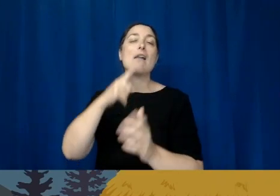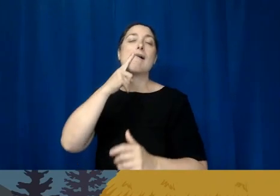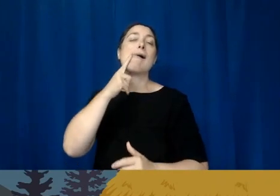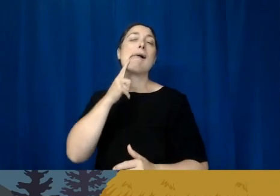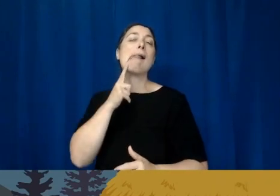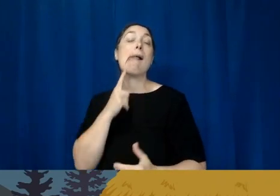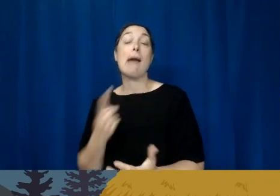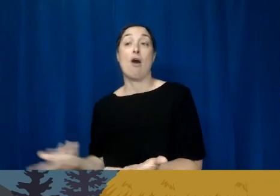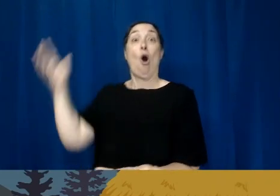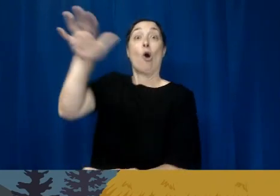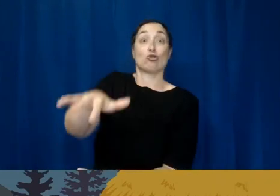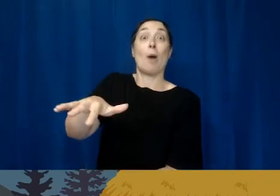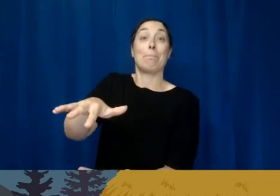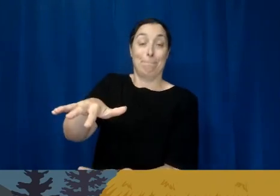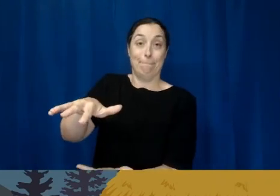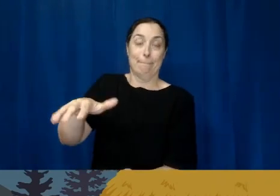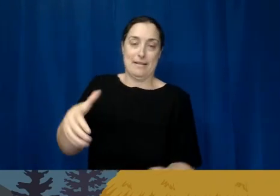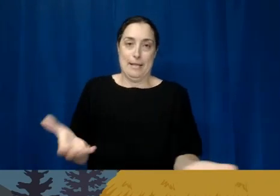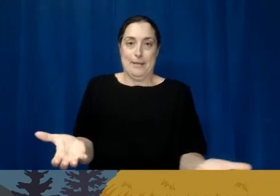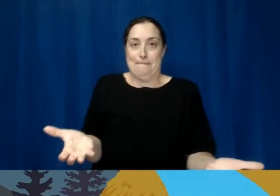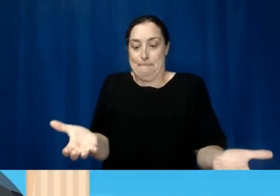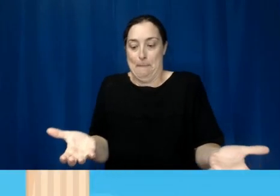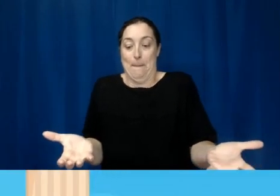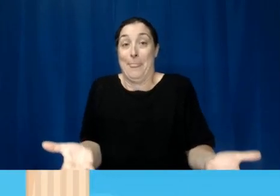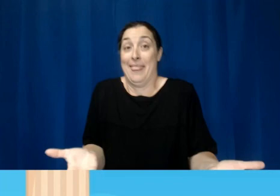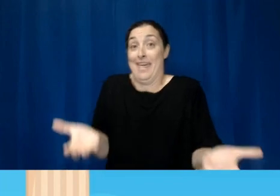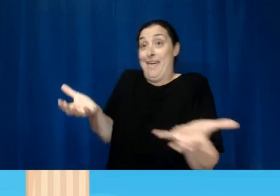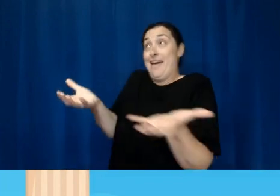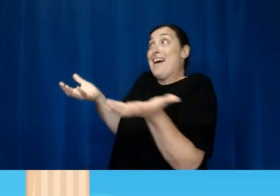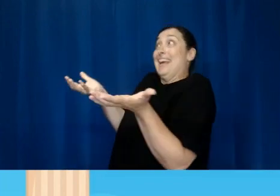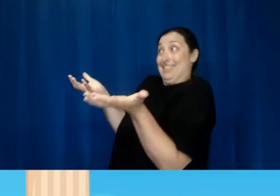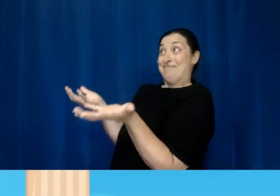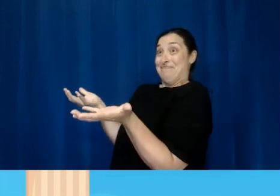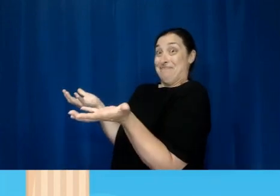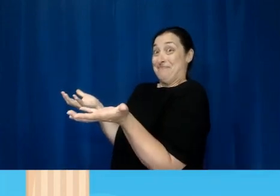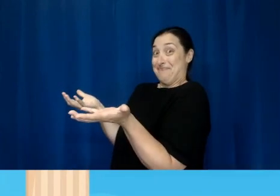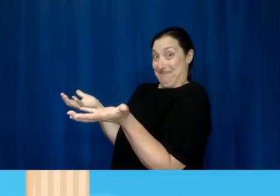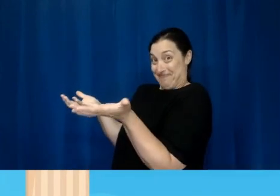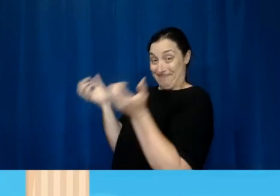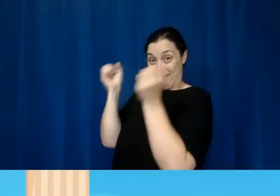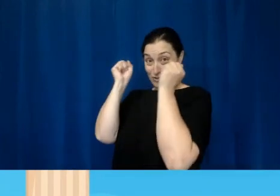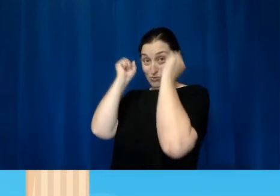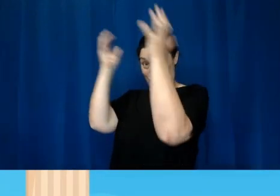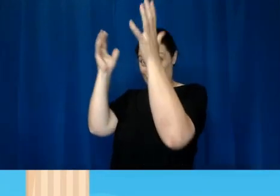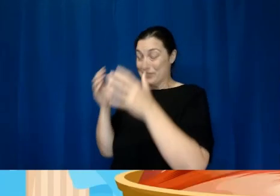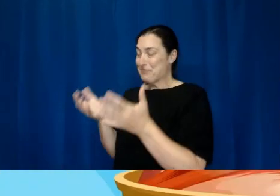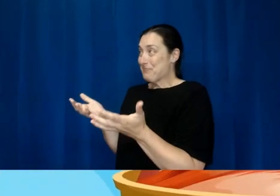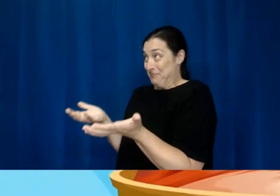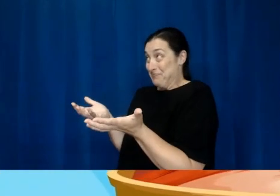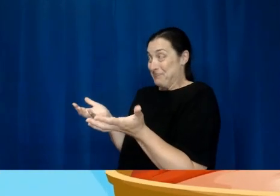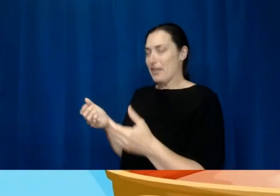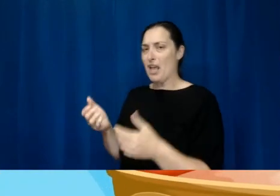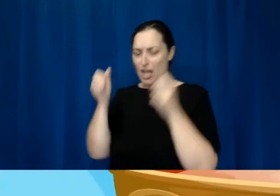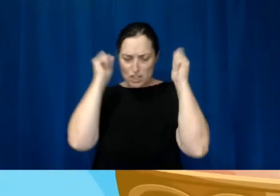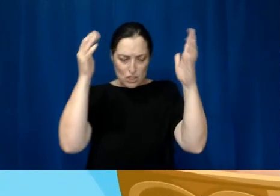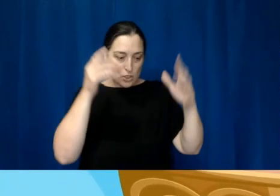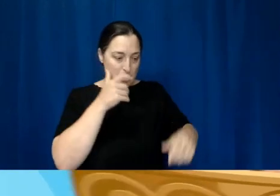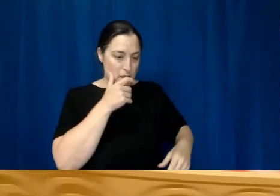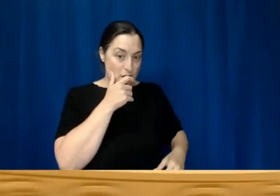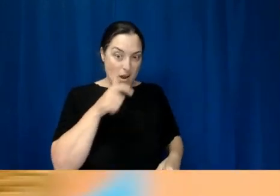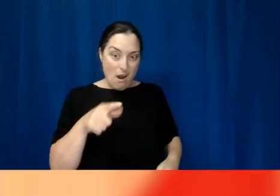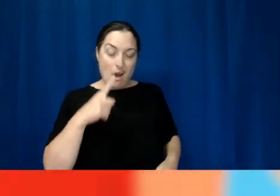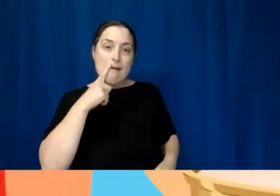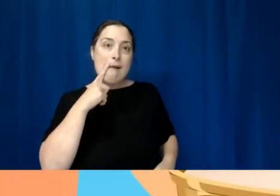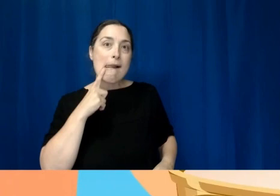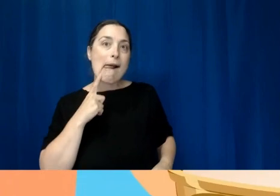covered them with a layer of succulent fat. When Prometheus presented the 2 portions to Zeus, the king of the gods fell for his trick